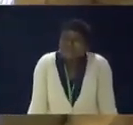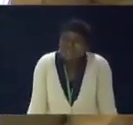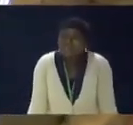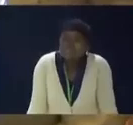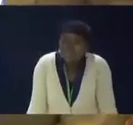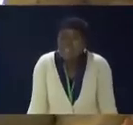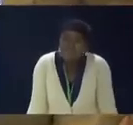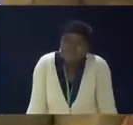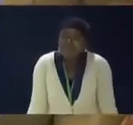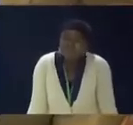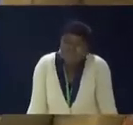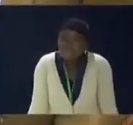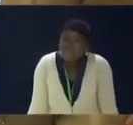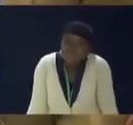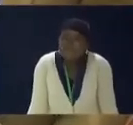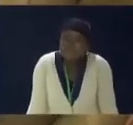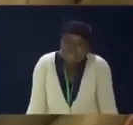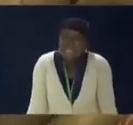life.